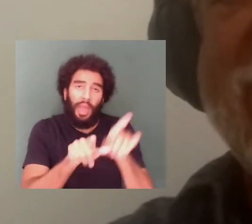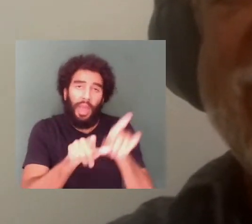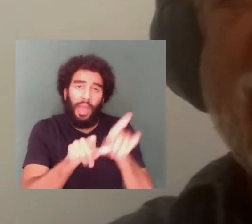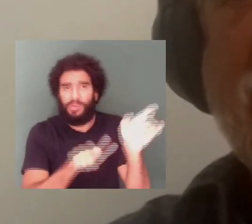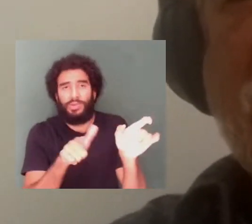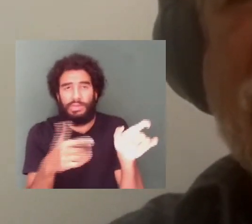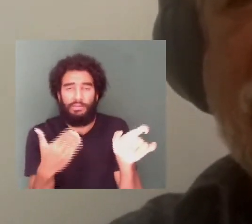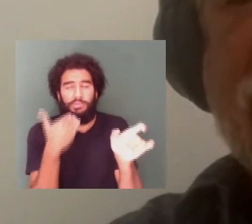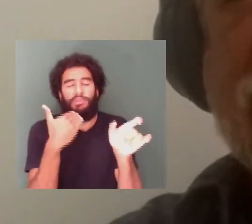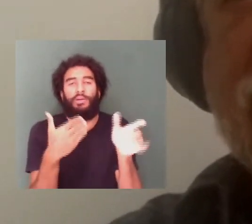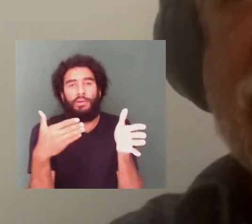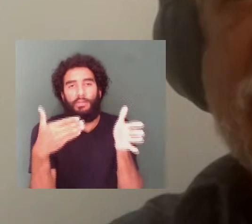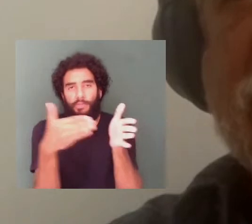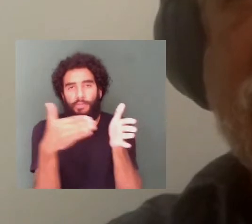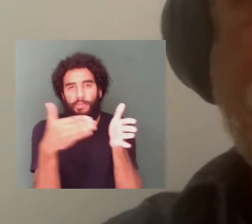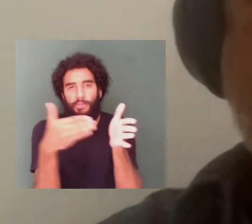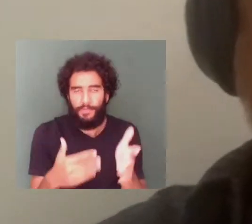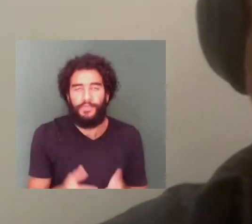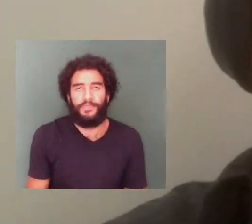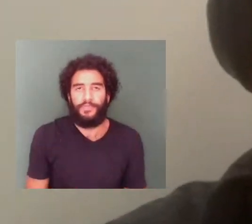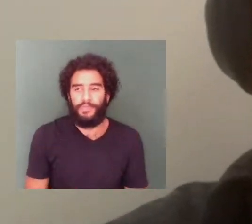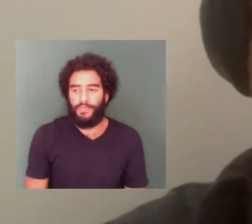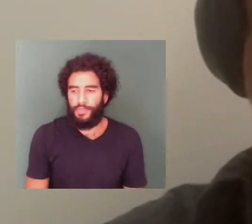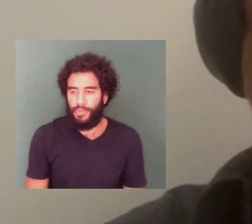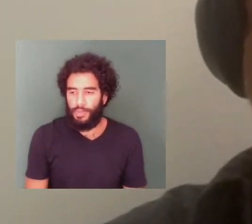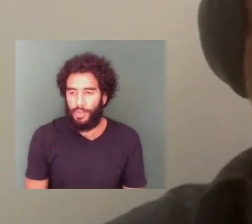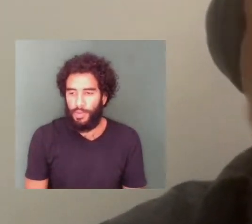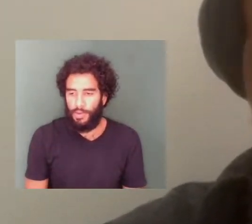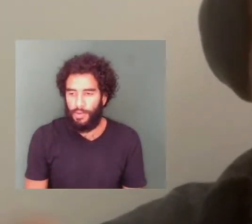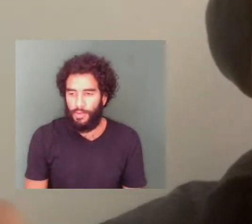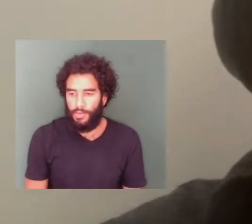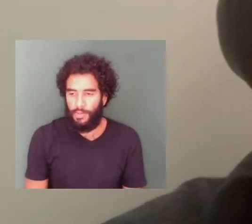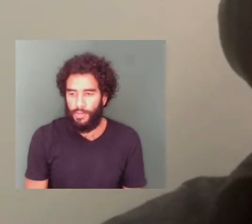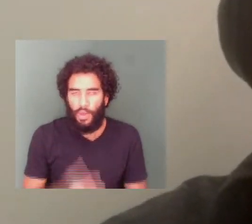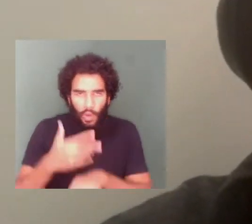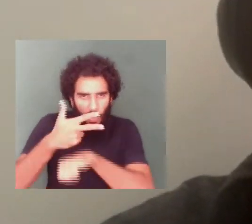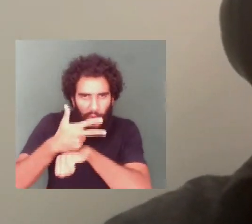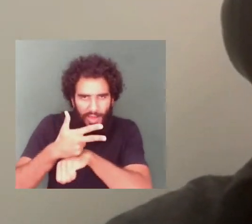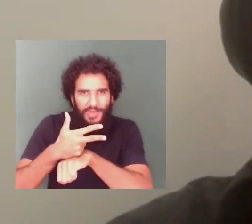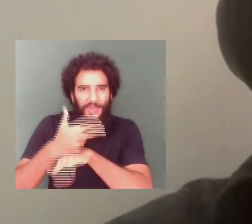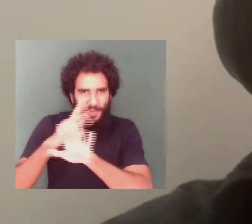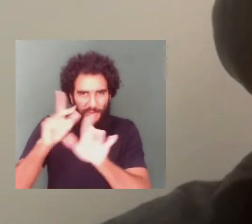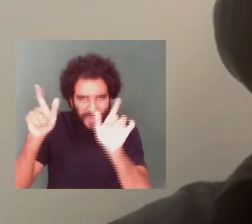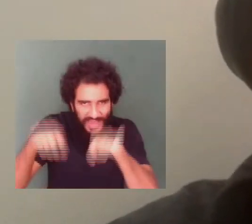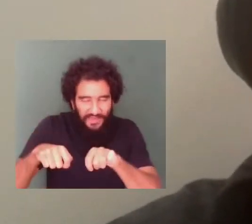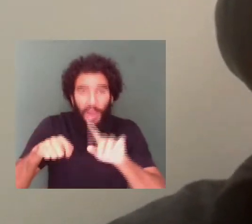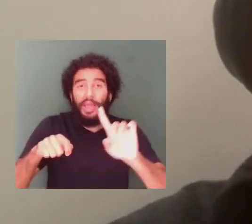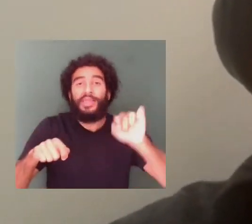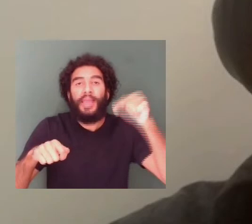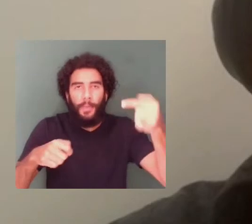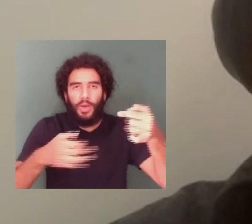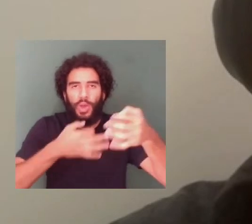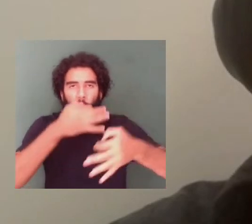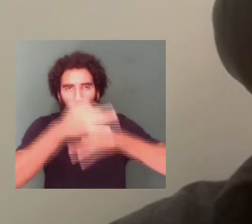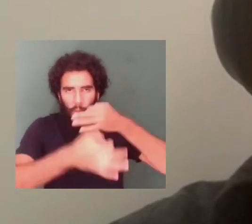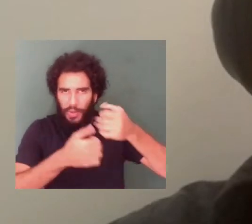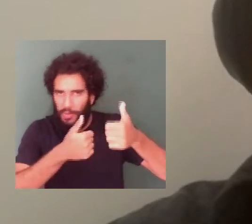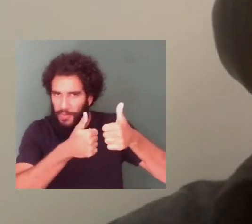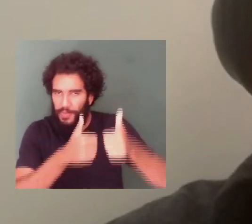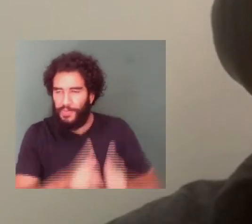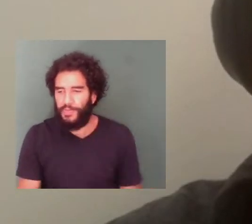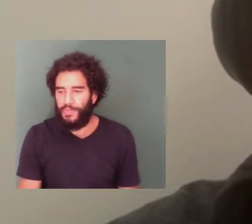limited in many countries. So is it possible to show the video? Perhaps we can show it in the